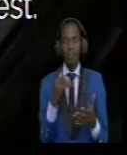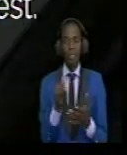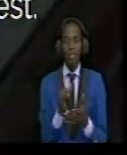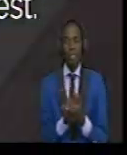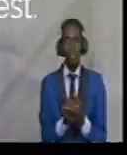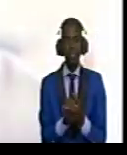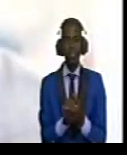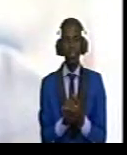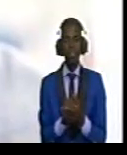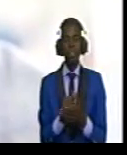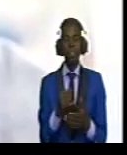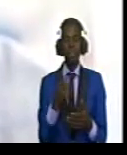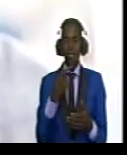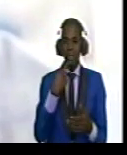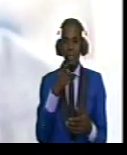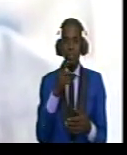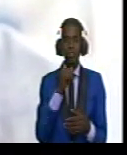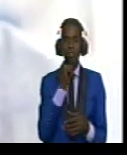It says,